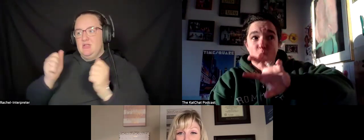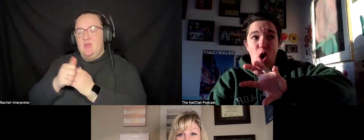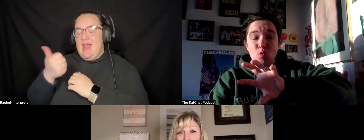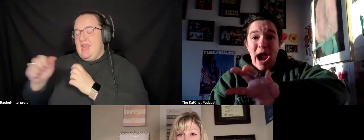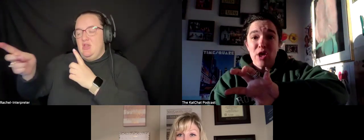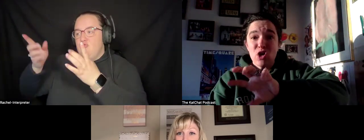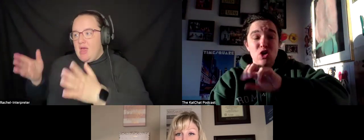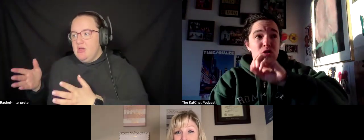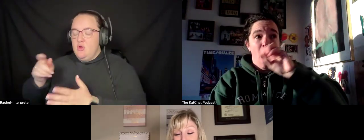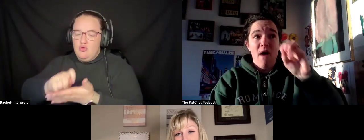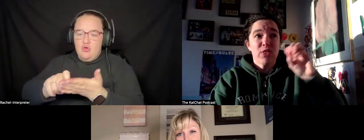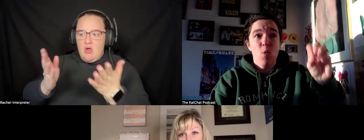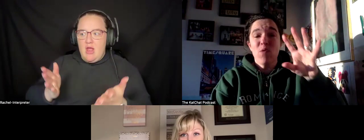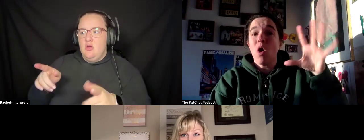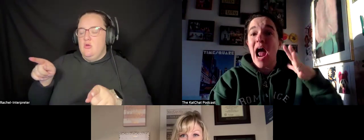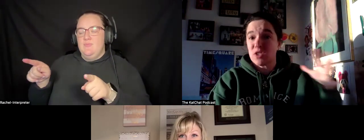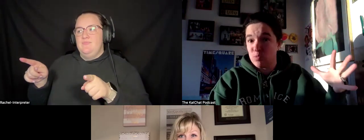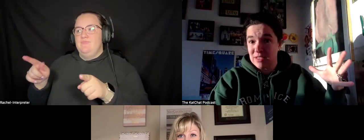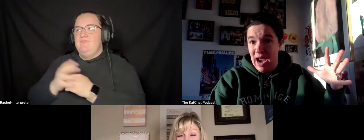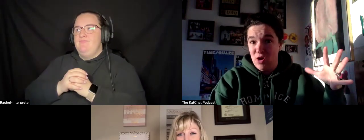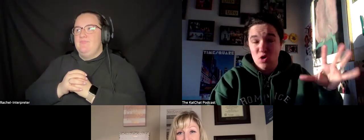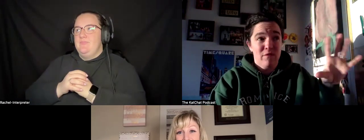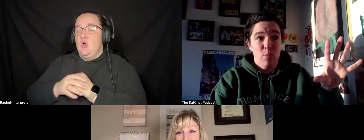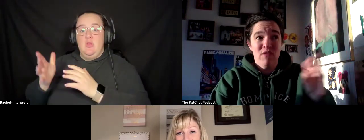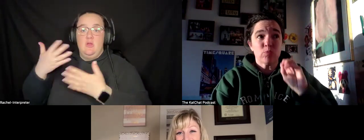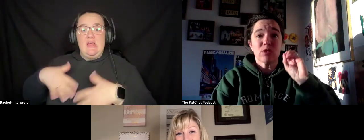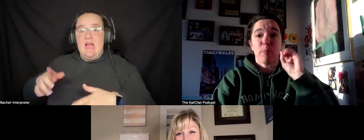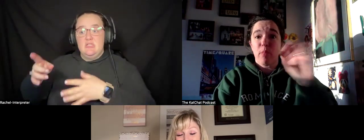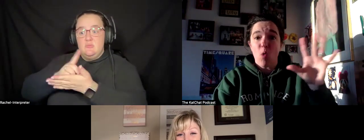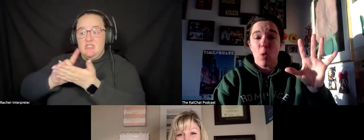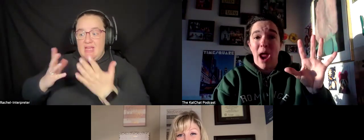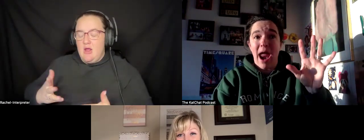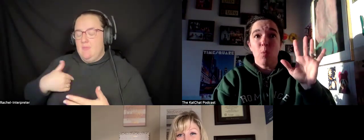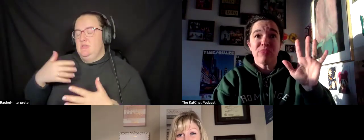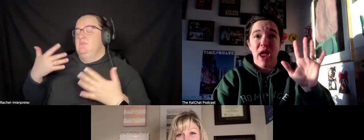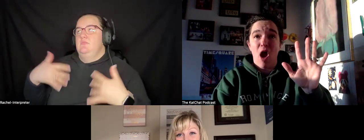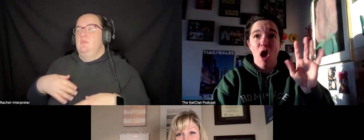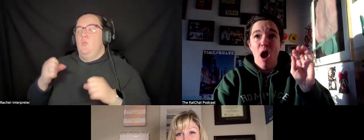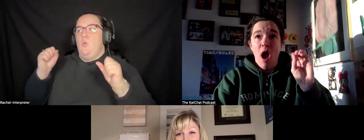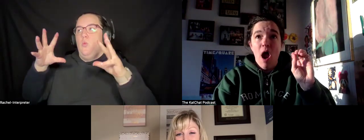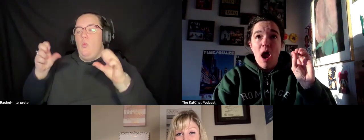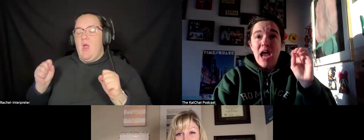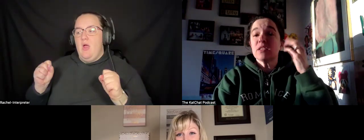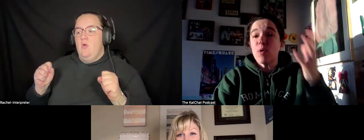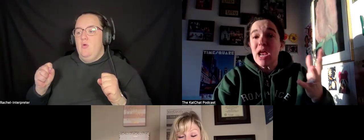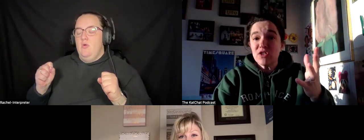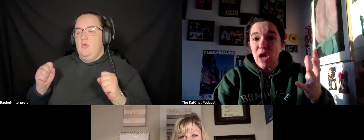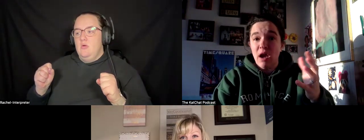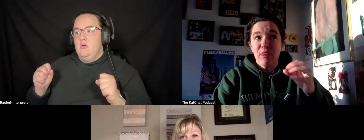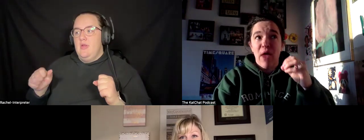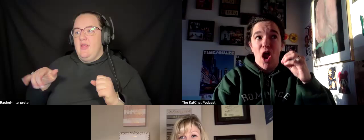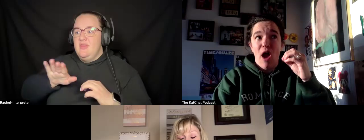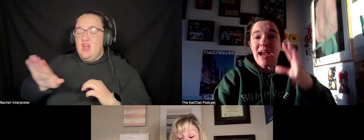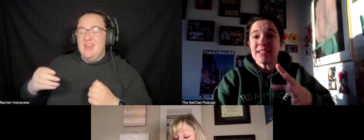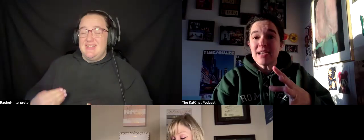director or writers of the movie or costume designers of the movie. I'm just blown away with their